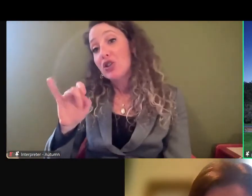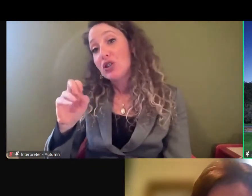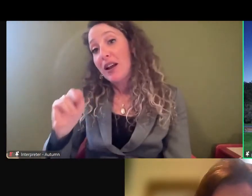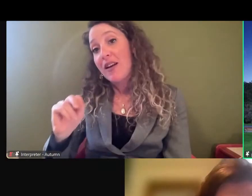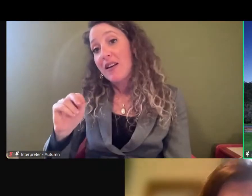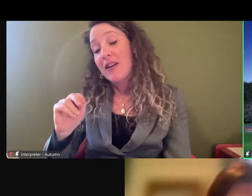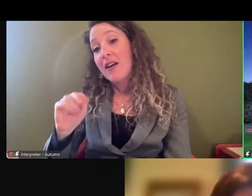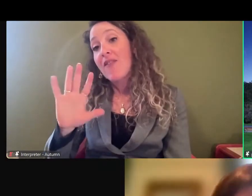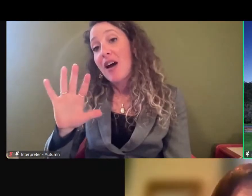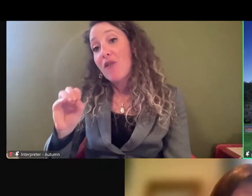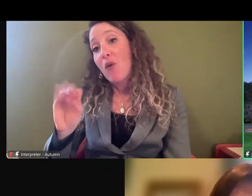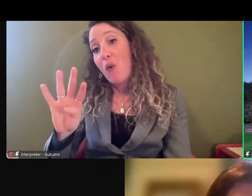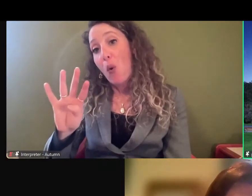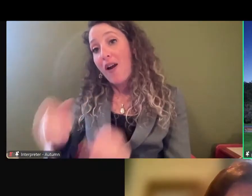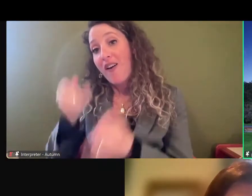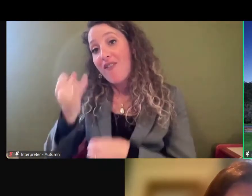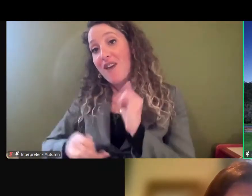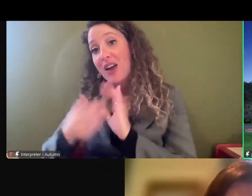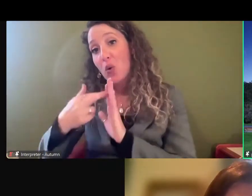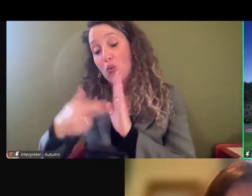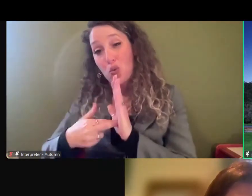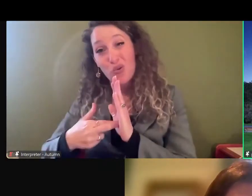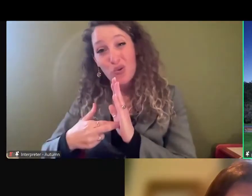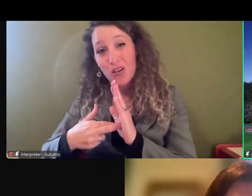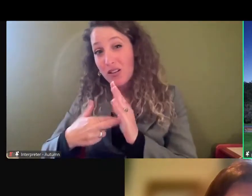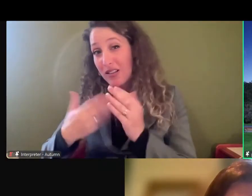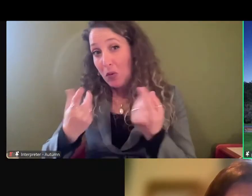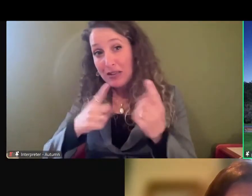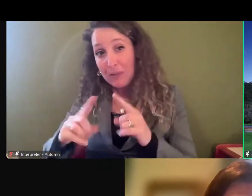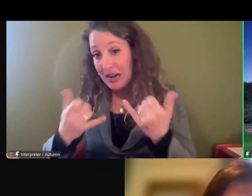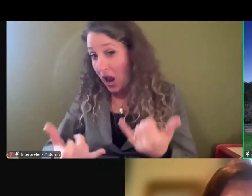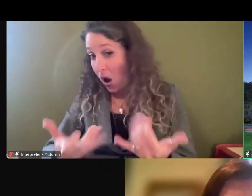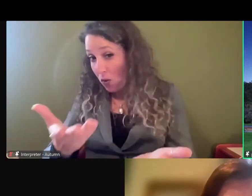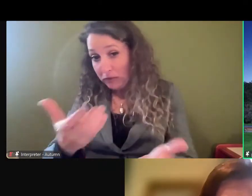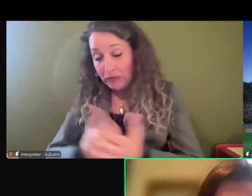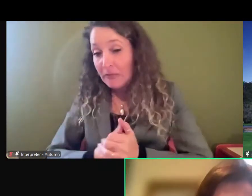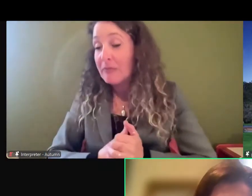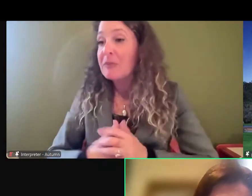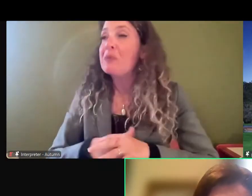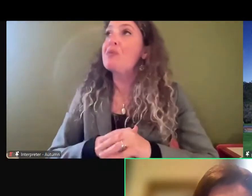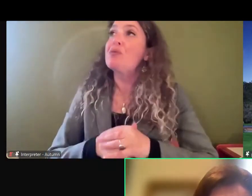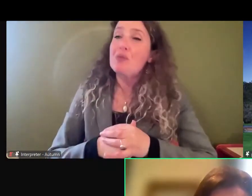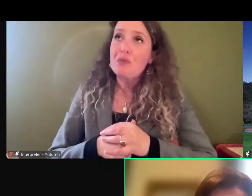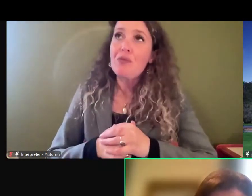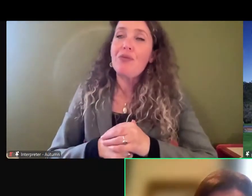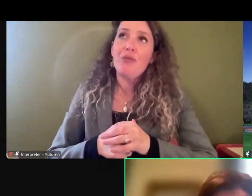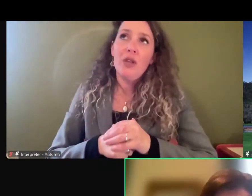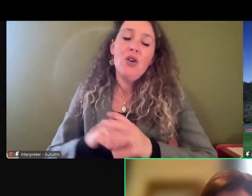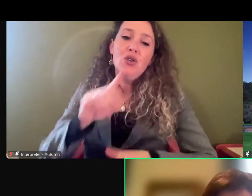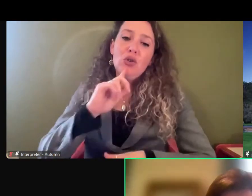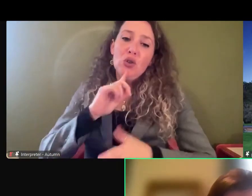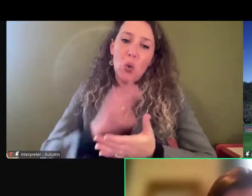final rule and where it stands right now? Sure. So the final